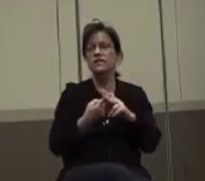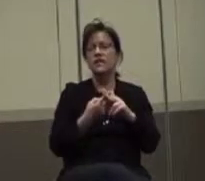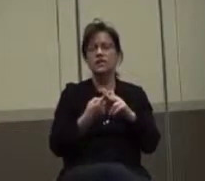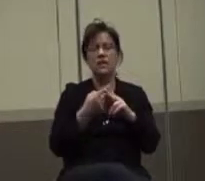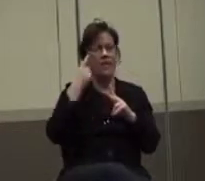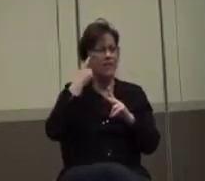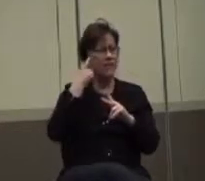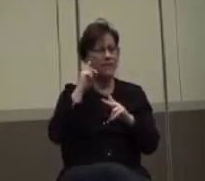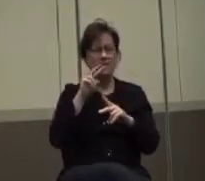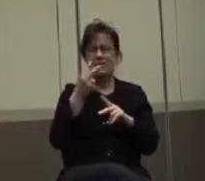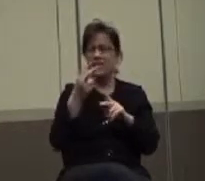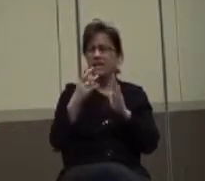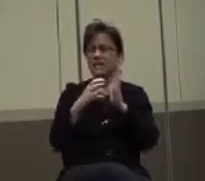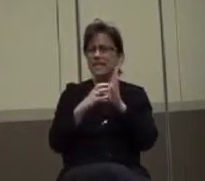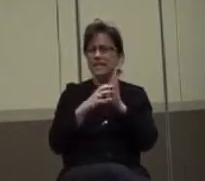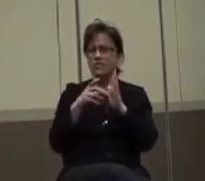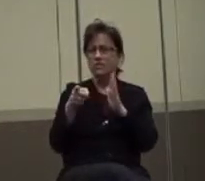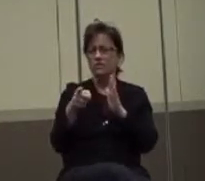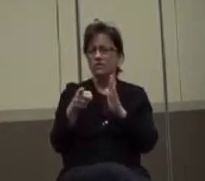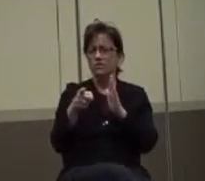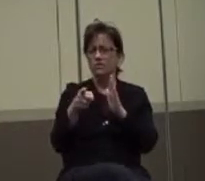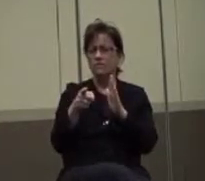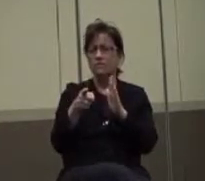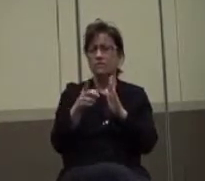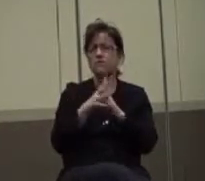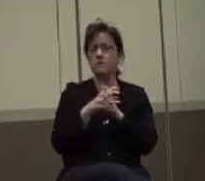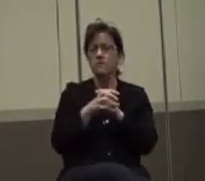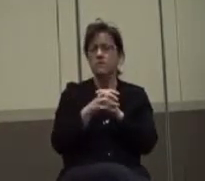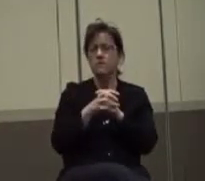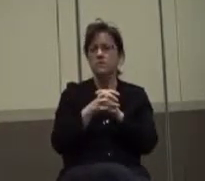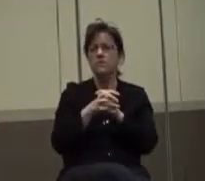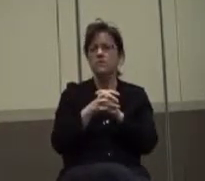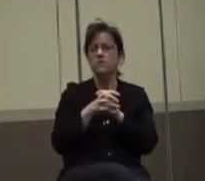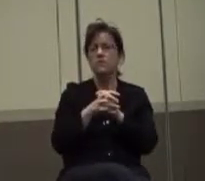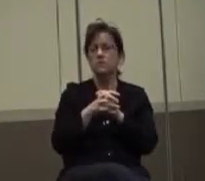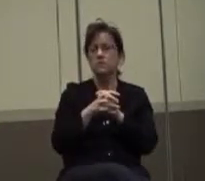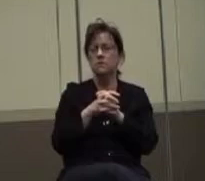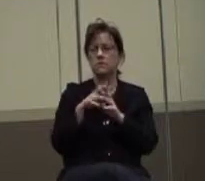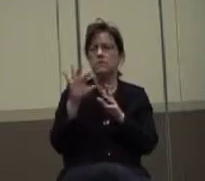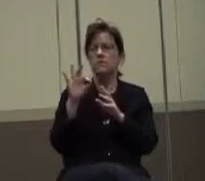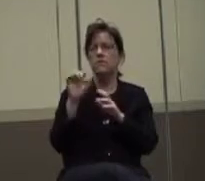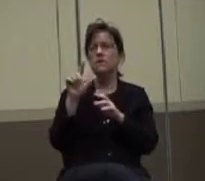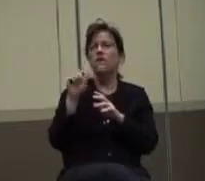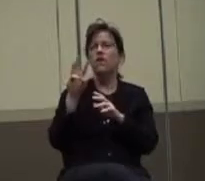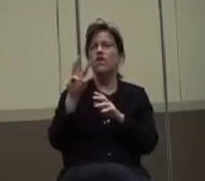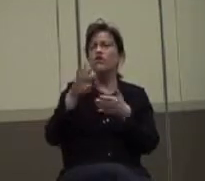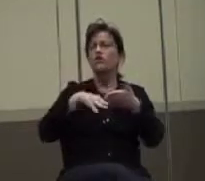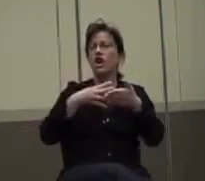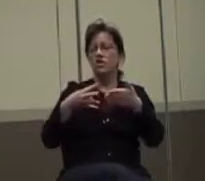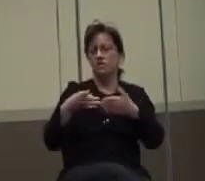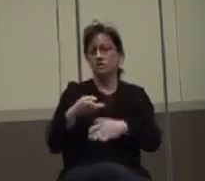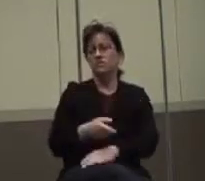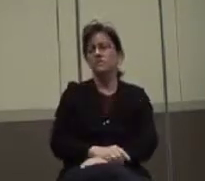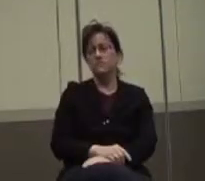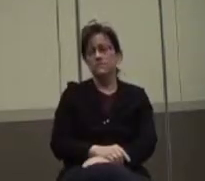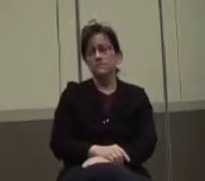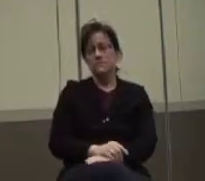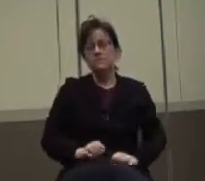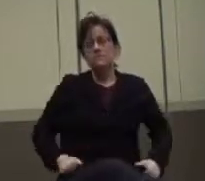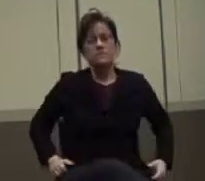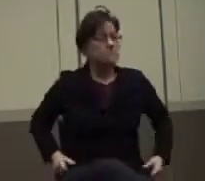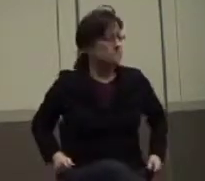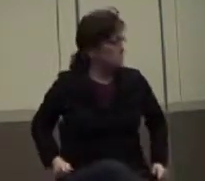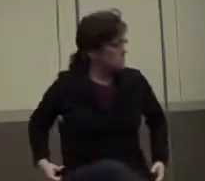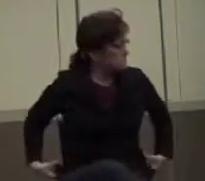in your material. So you've got this flow chart. So again, one of the things that I try to do is to work with my teachers to say, when do we